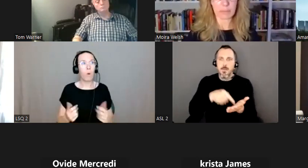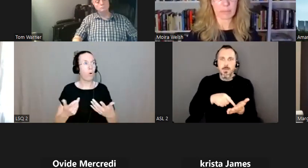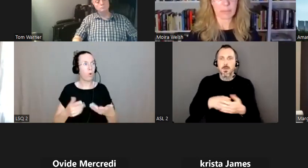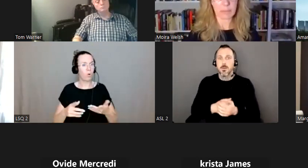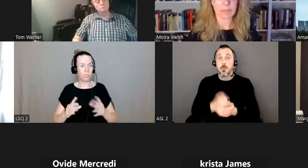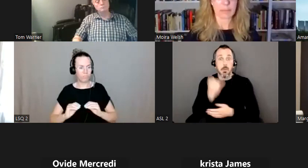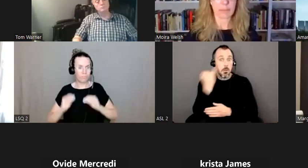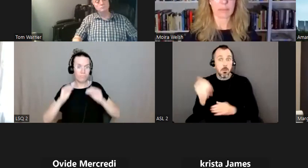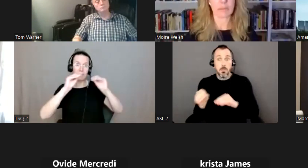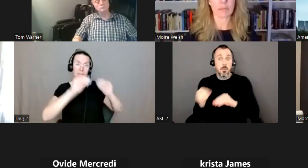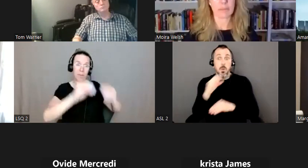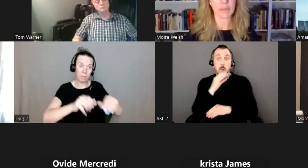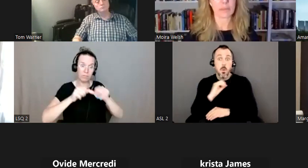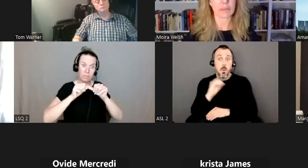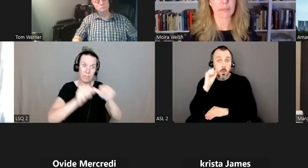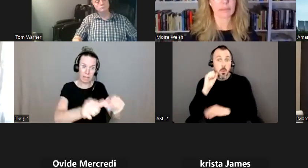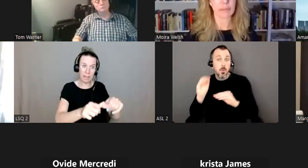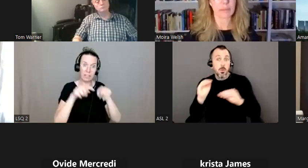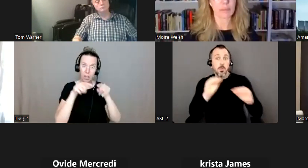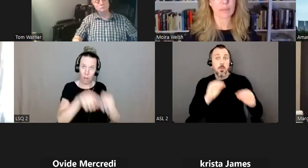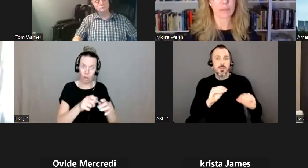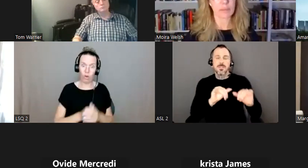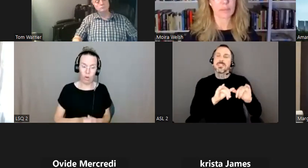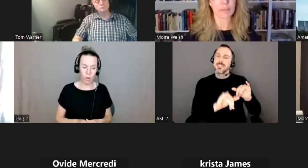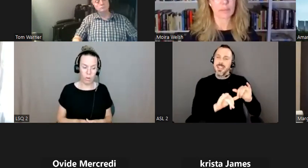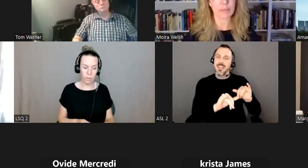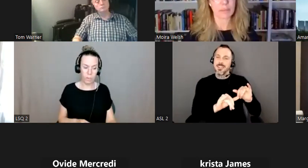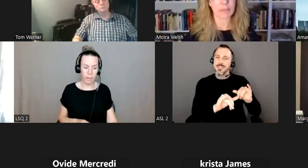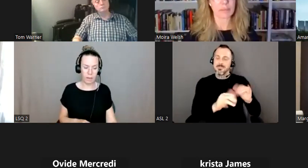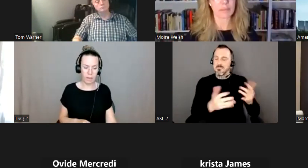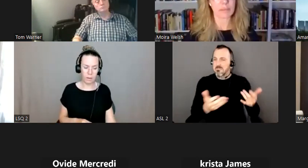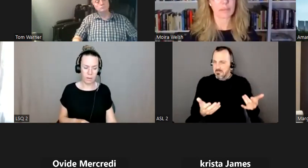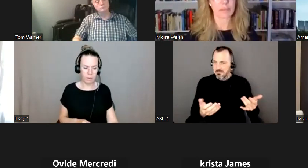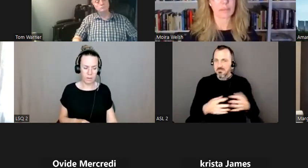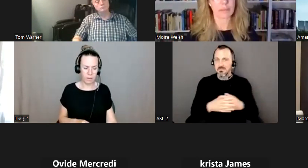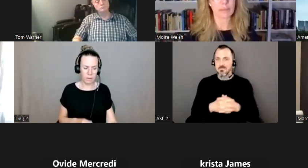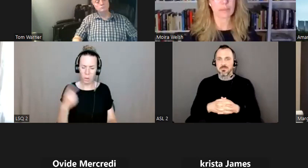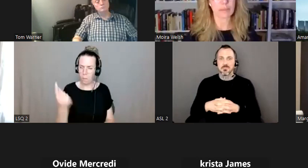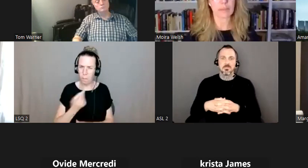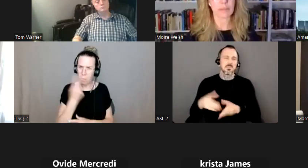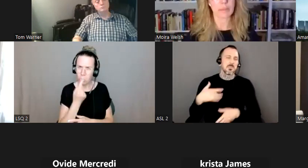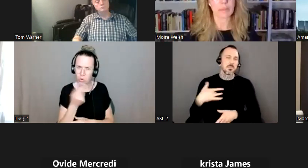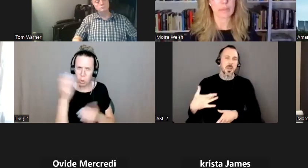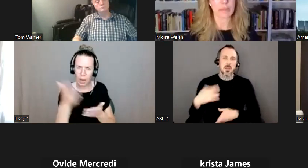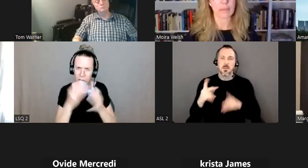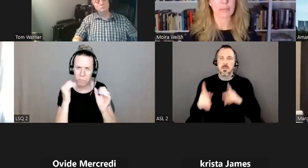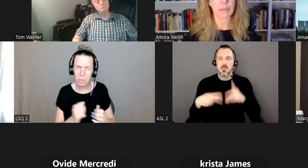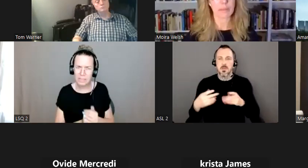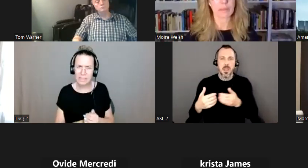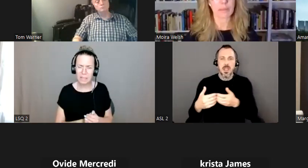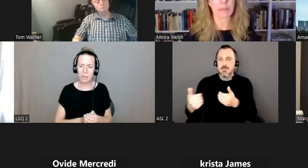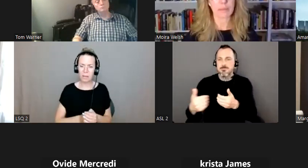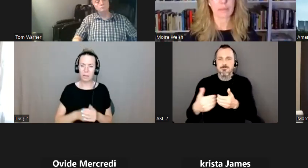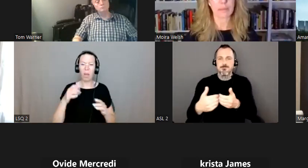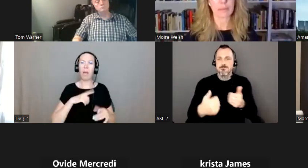place. That is not always happening. So, we tend to love to segregate people. And when